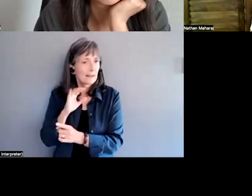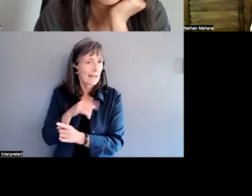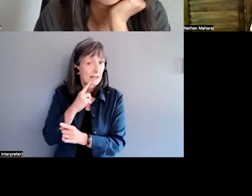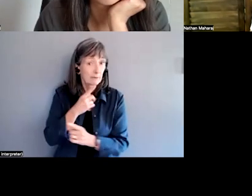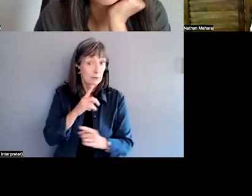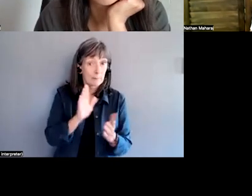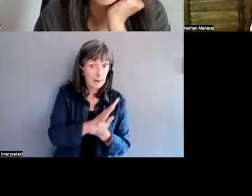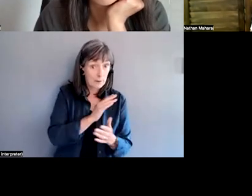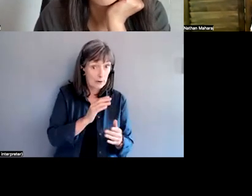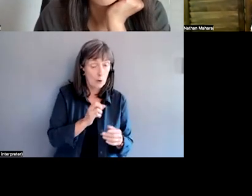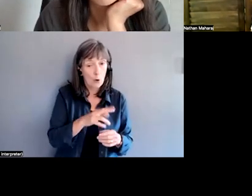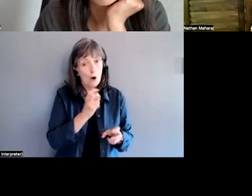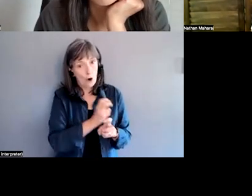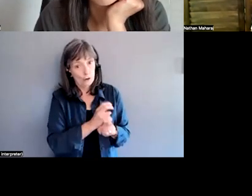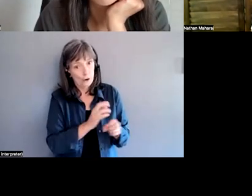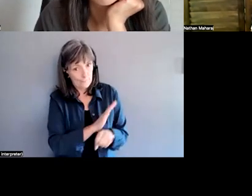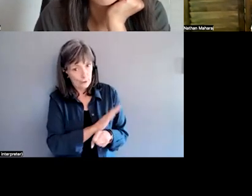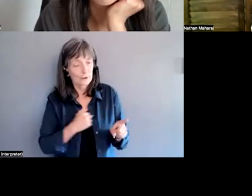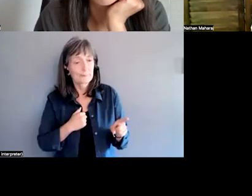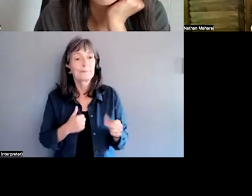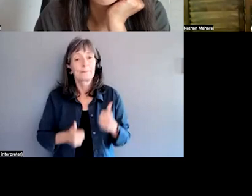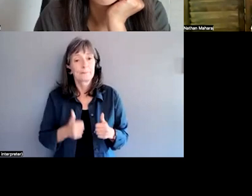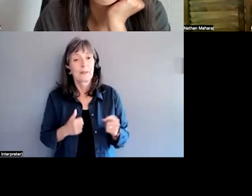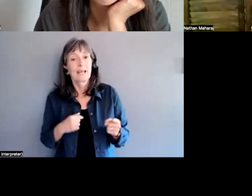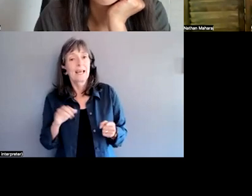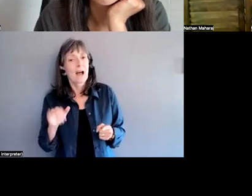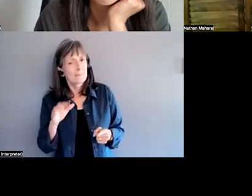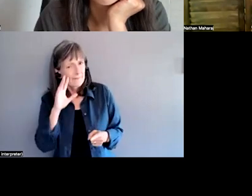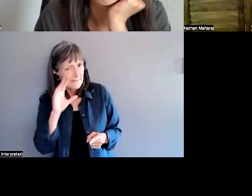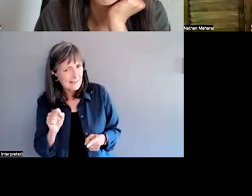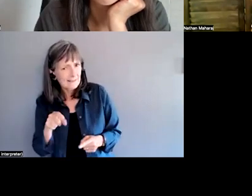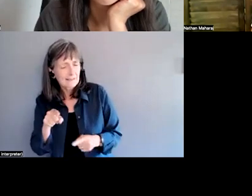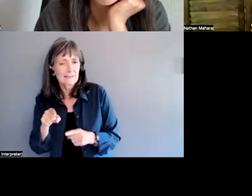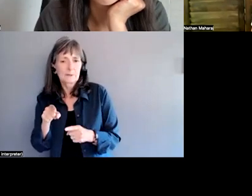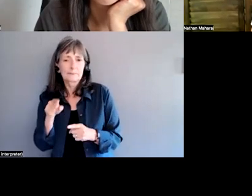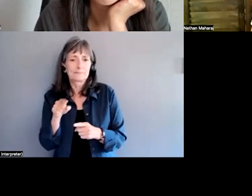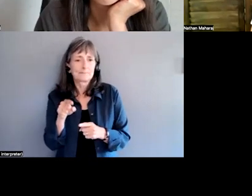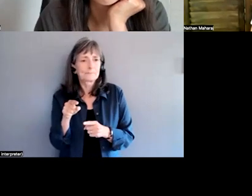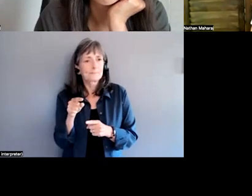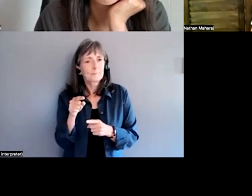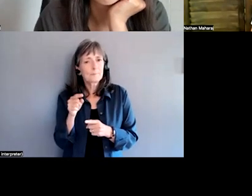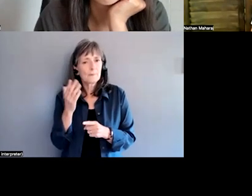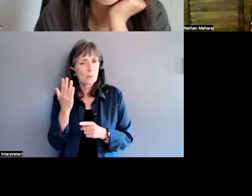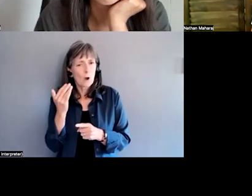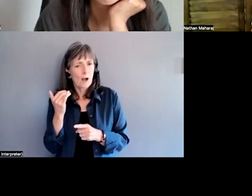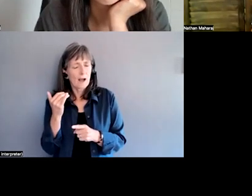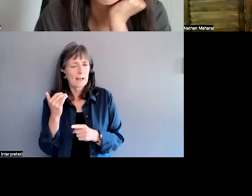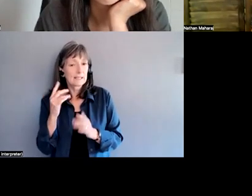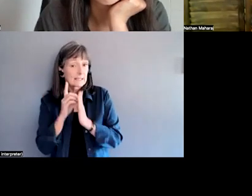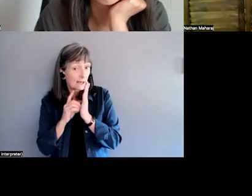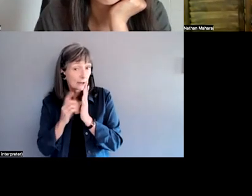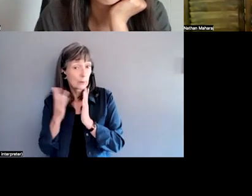that you were referring to, I'm fascinated by how and why designers and or publishers make a decision